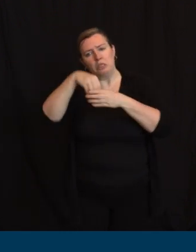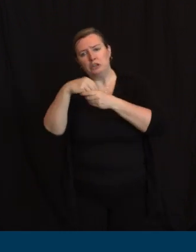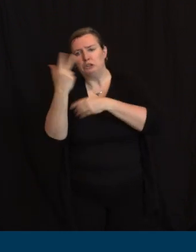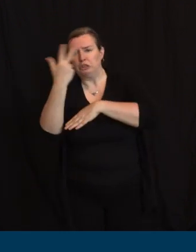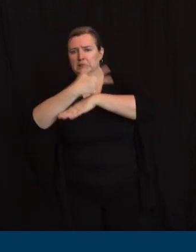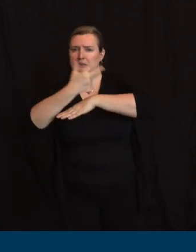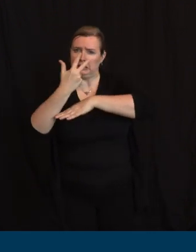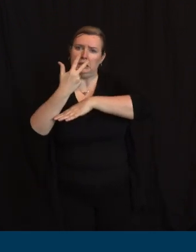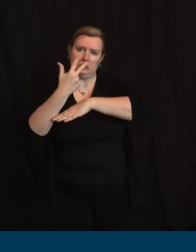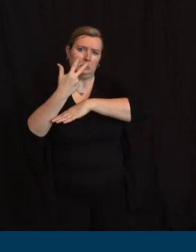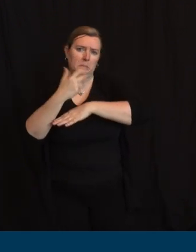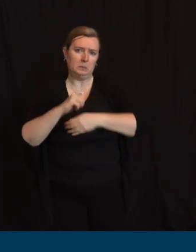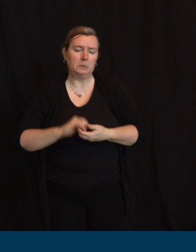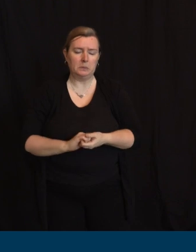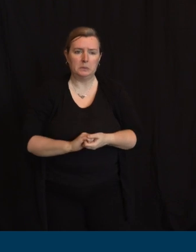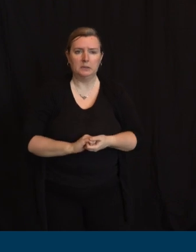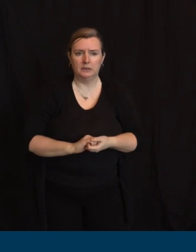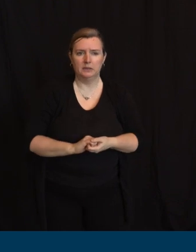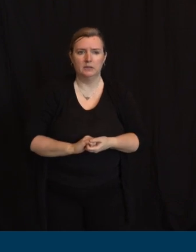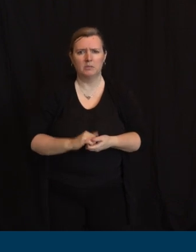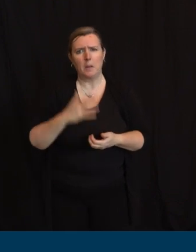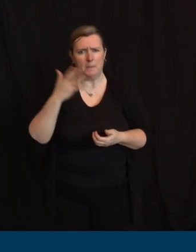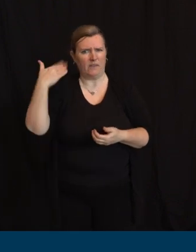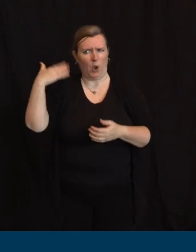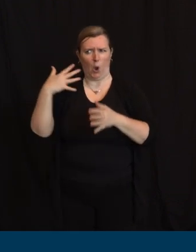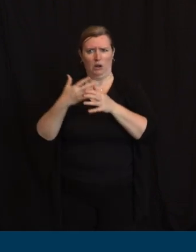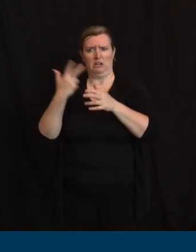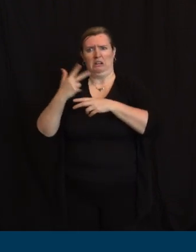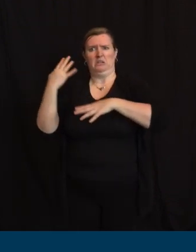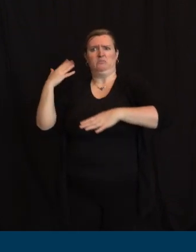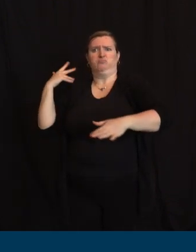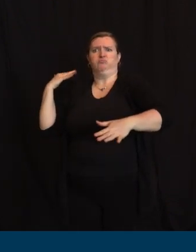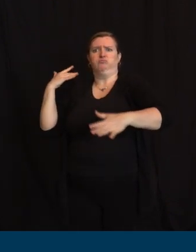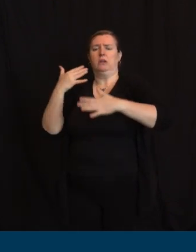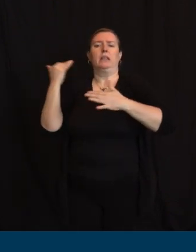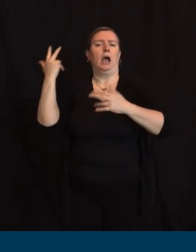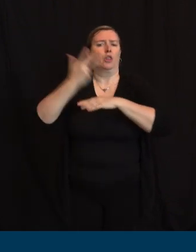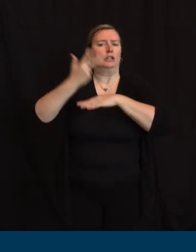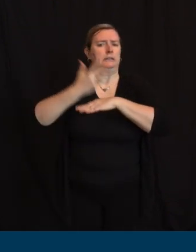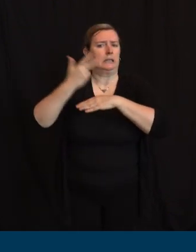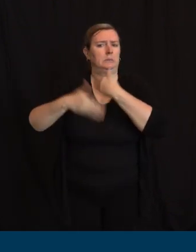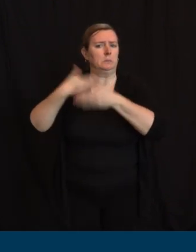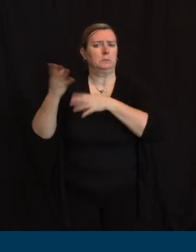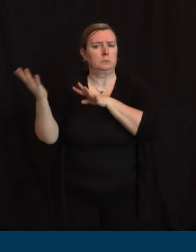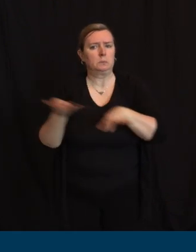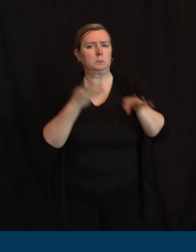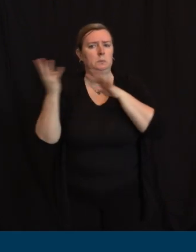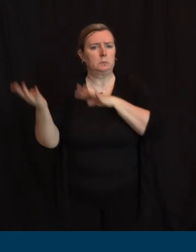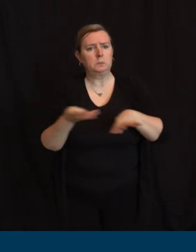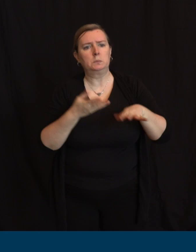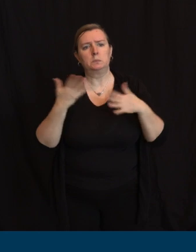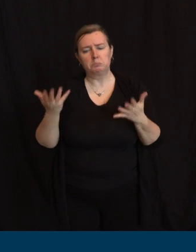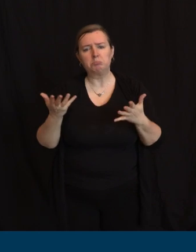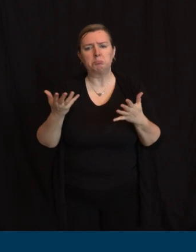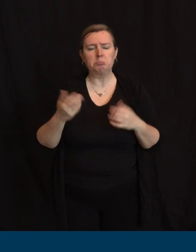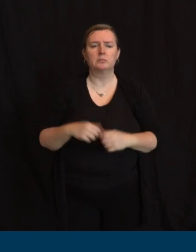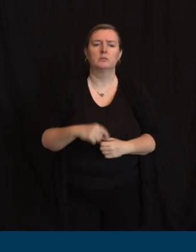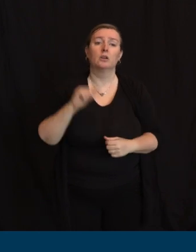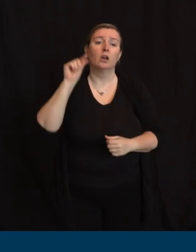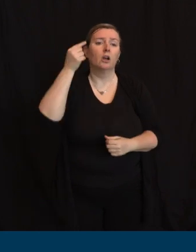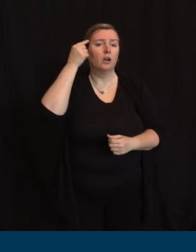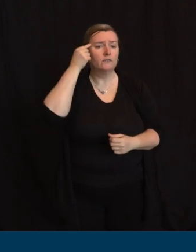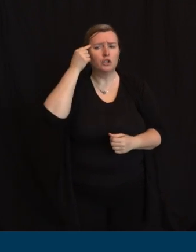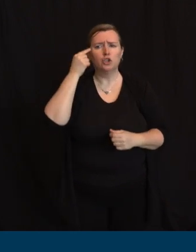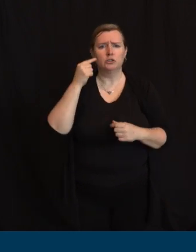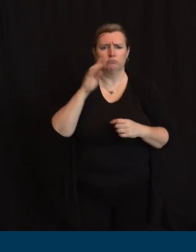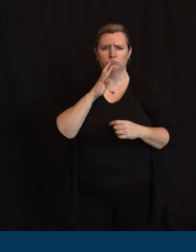past, but we can't exactly quantify that. I noticed the same as you noticed at the Bergen Community College